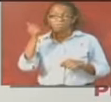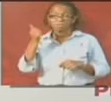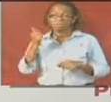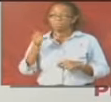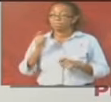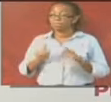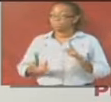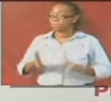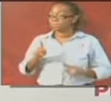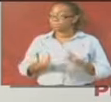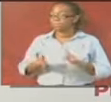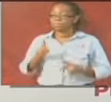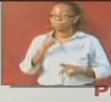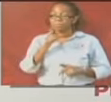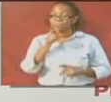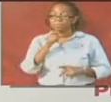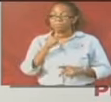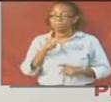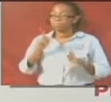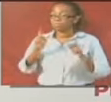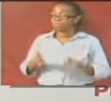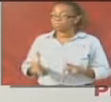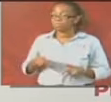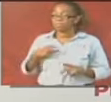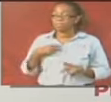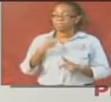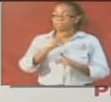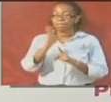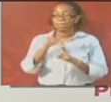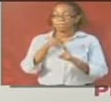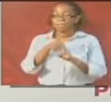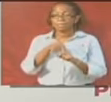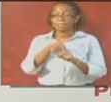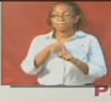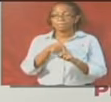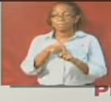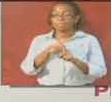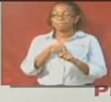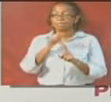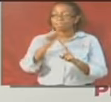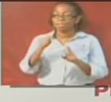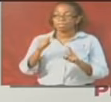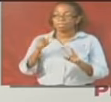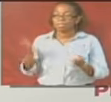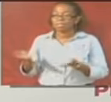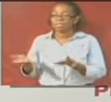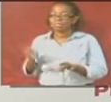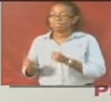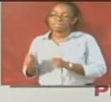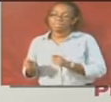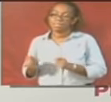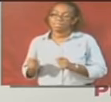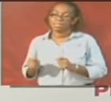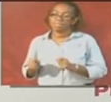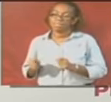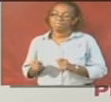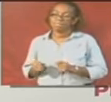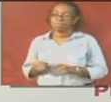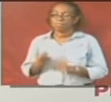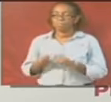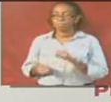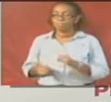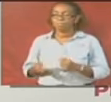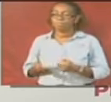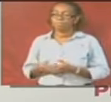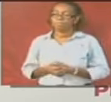but it is entirely possible that once the variant is introduced into the population, then it does what variants do, which